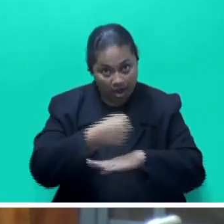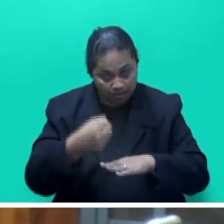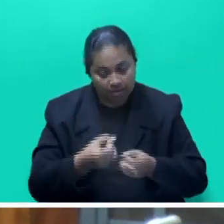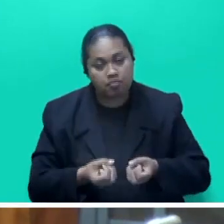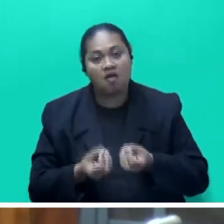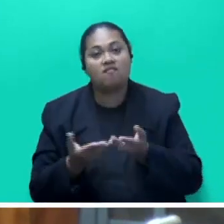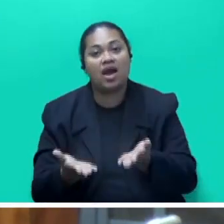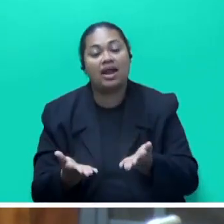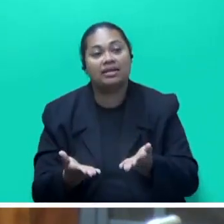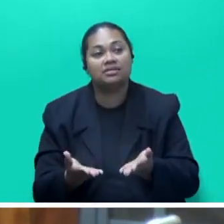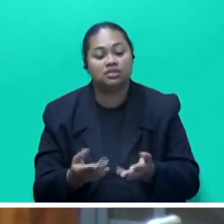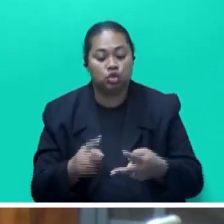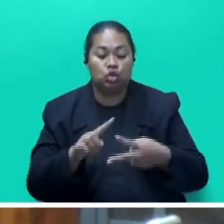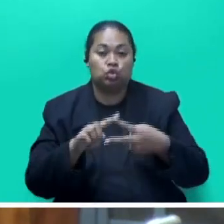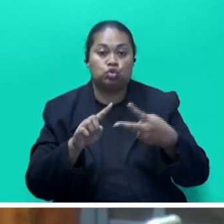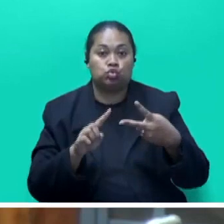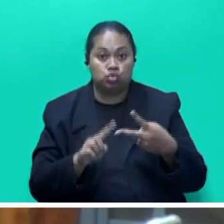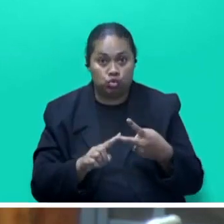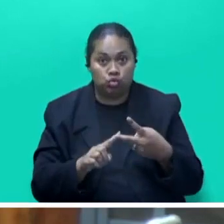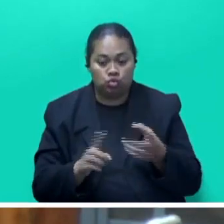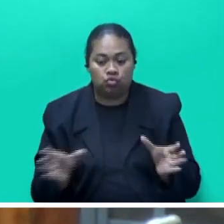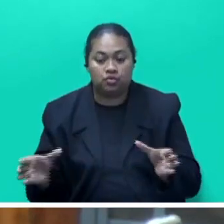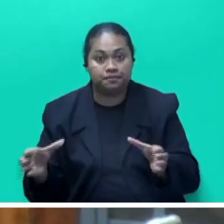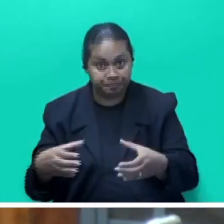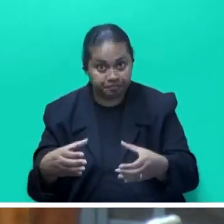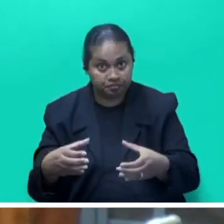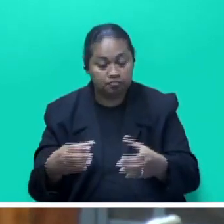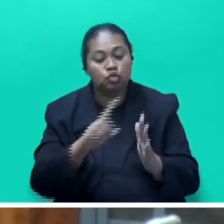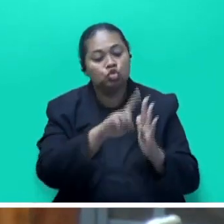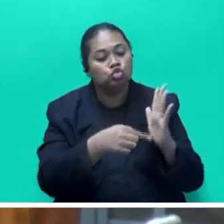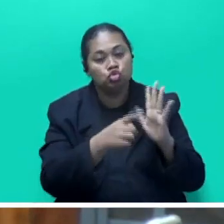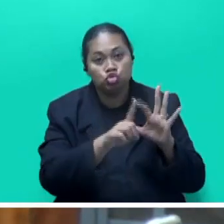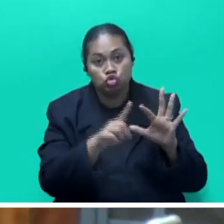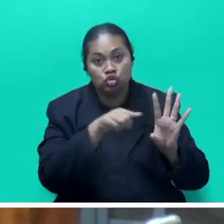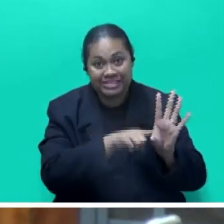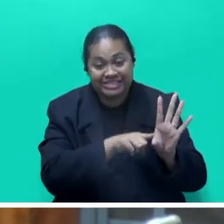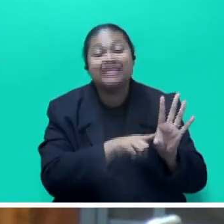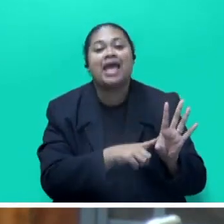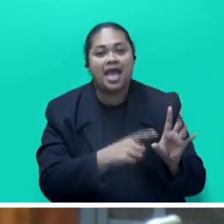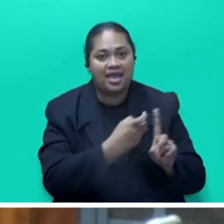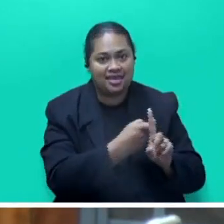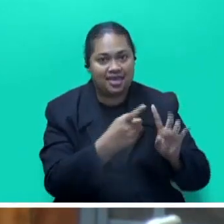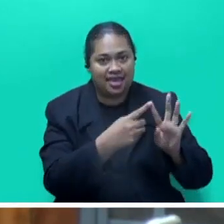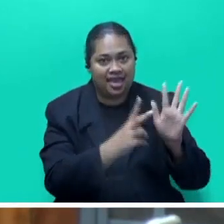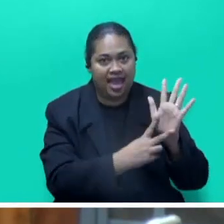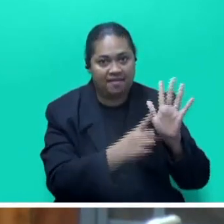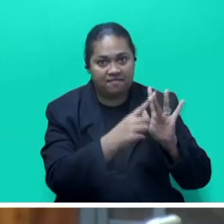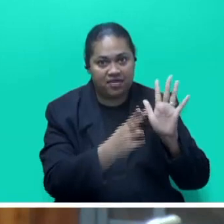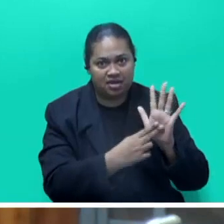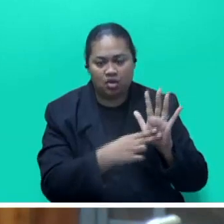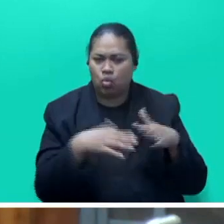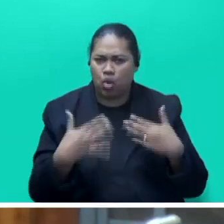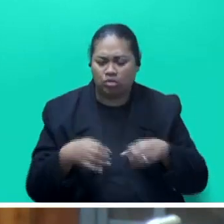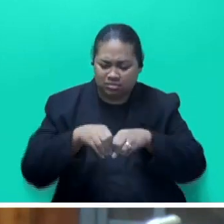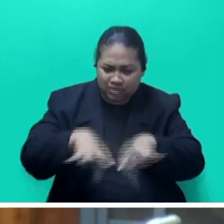hit by 2 consecutive Category 4 cyclones, Judy and Kevin. It caused massive destruction to the vegetation and